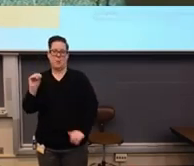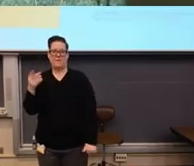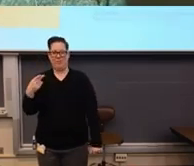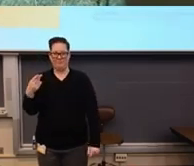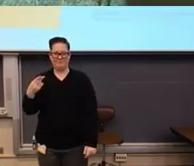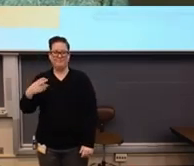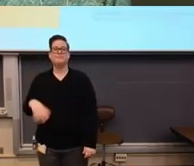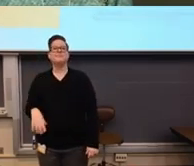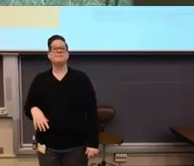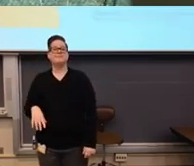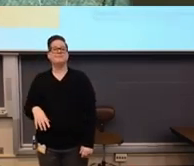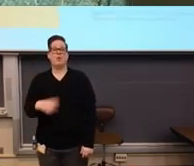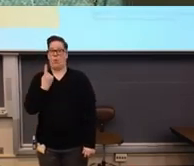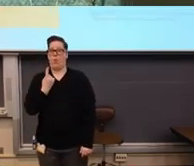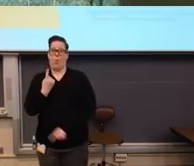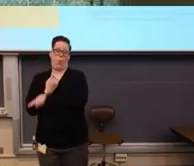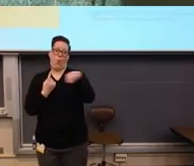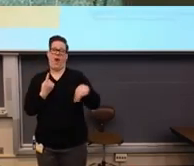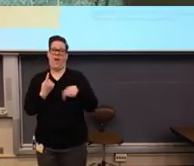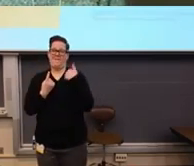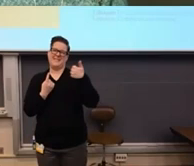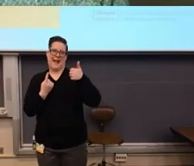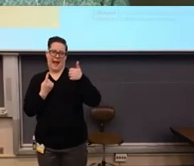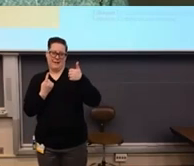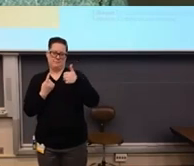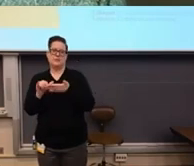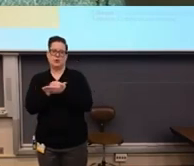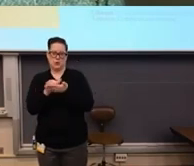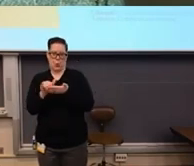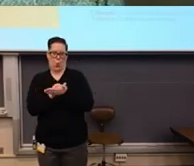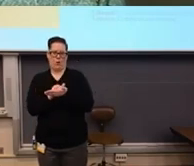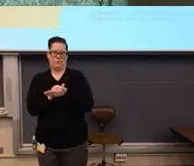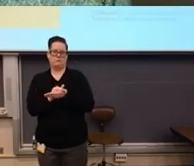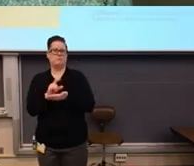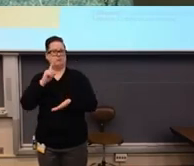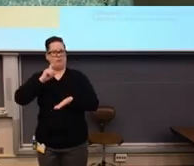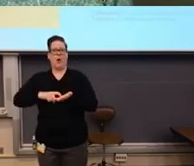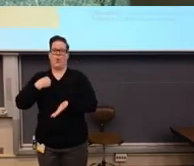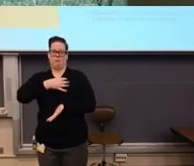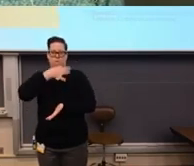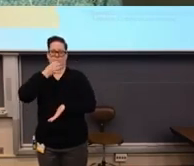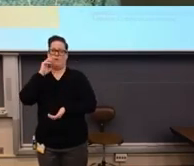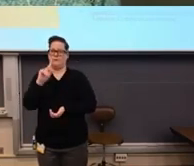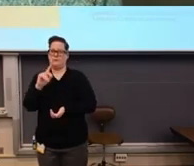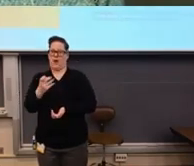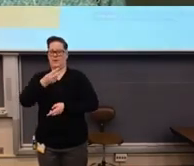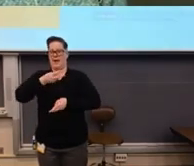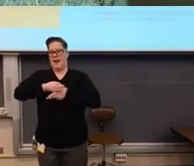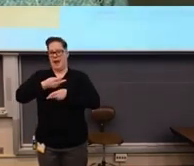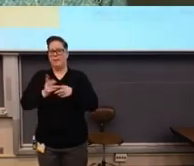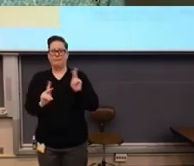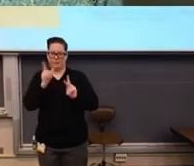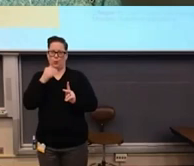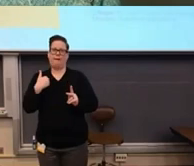Health. We are one of 10 centers across the state recognized as experts in diagnosis and care of people